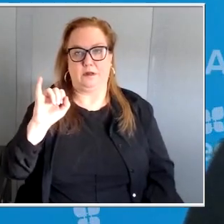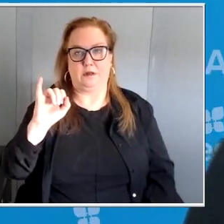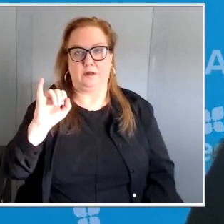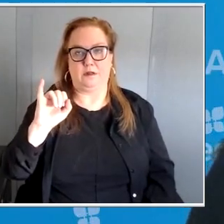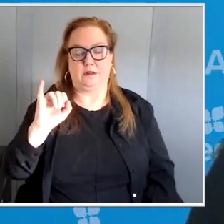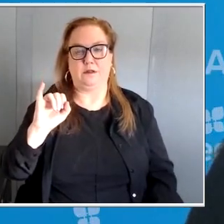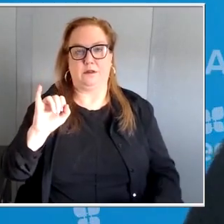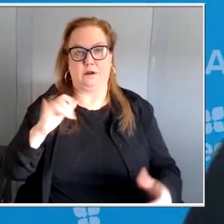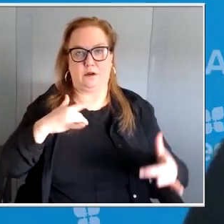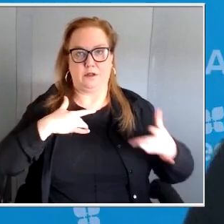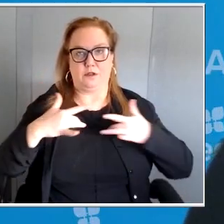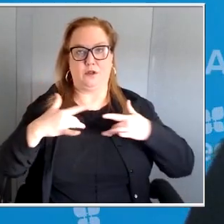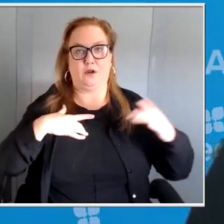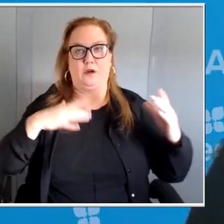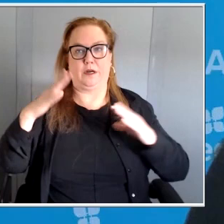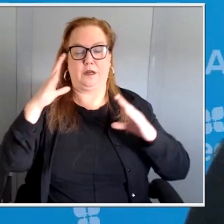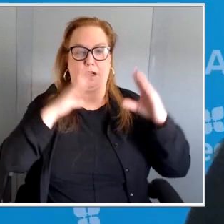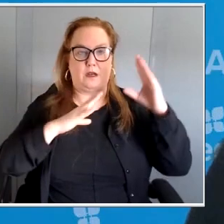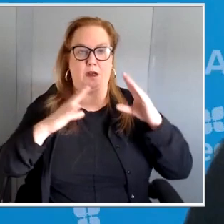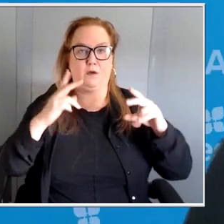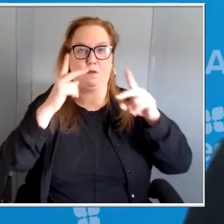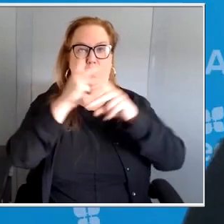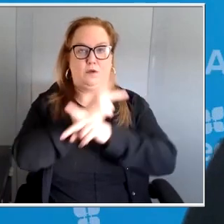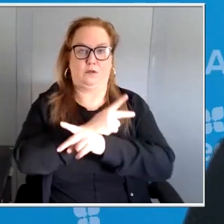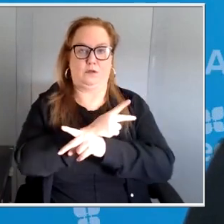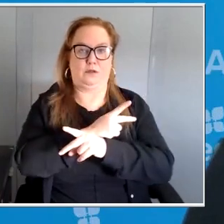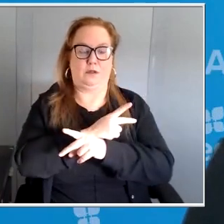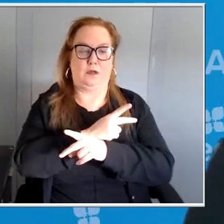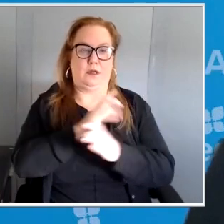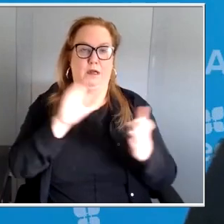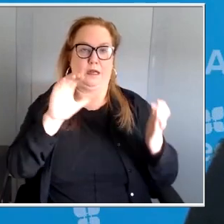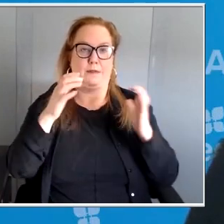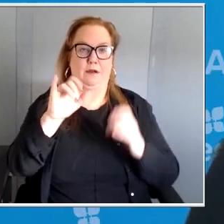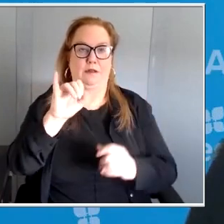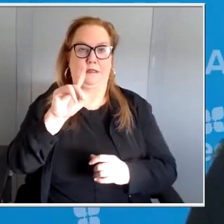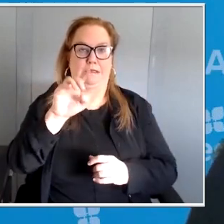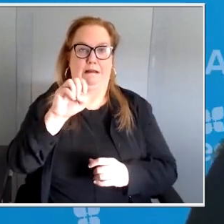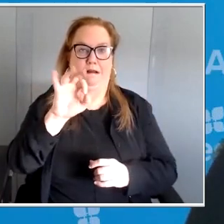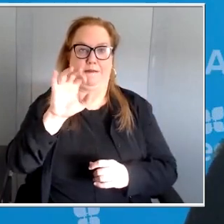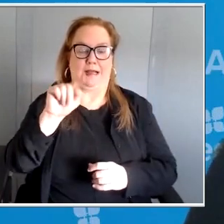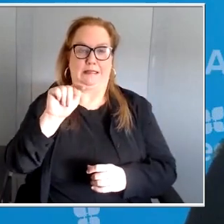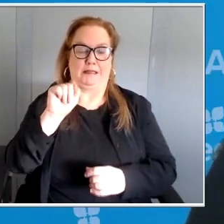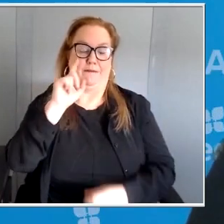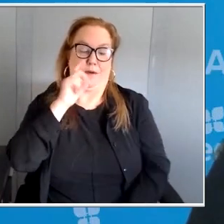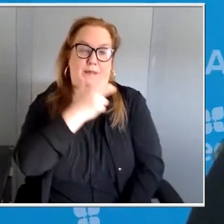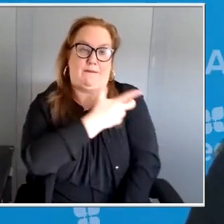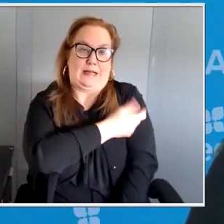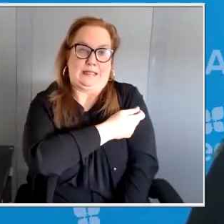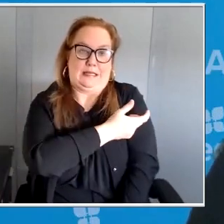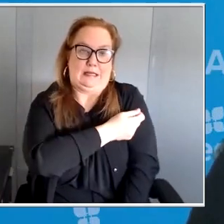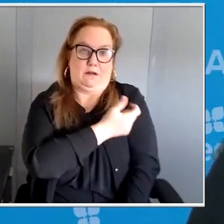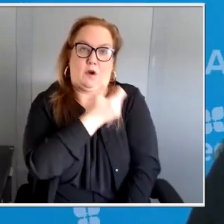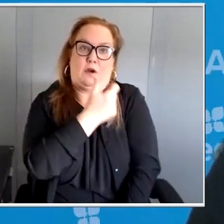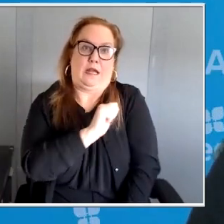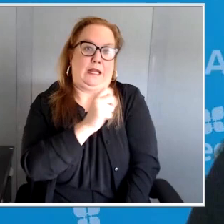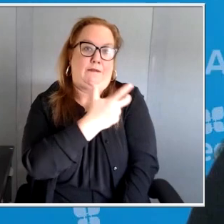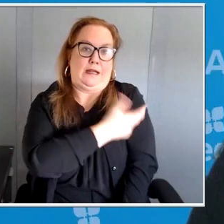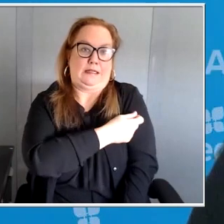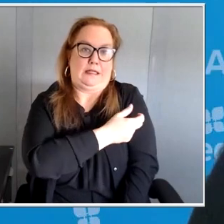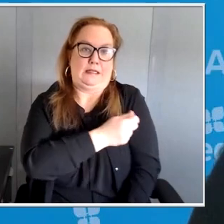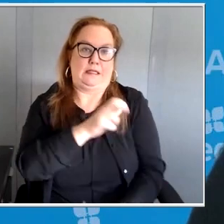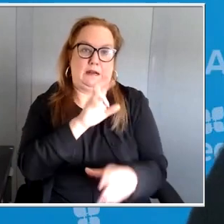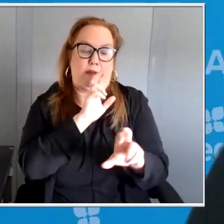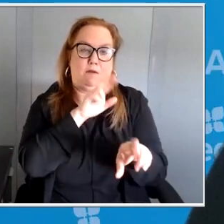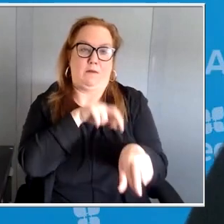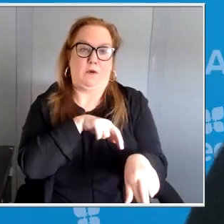more concerning and much worse of an outcome than any side effects that I have seen from the vaccine, or any vaccine side effects that have been